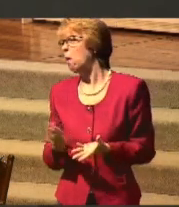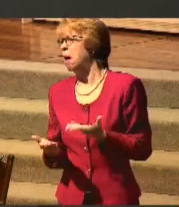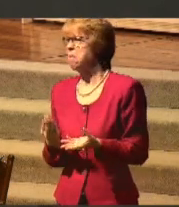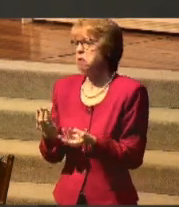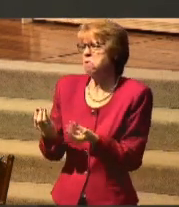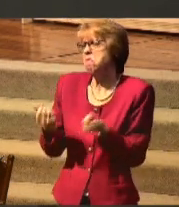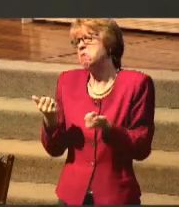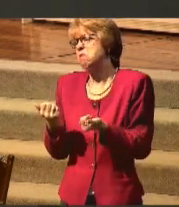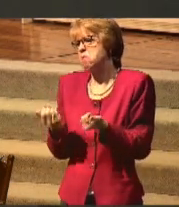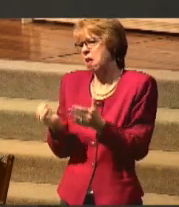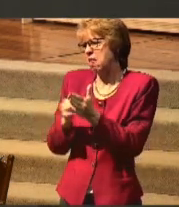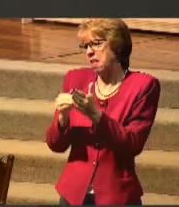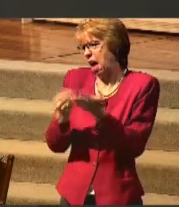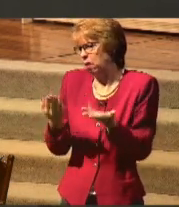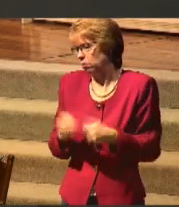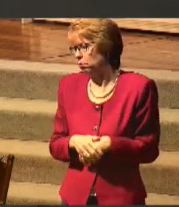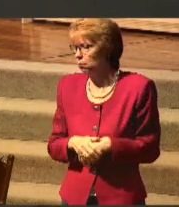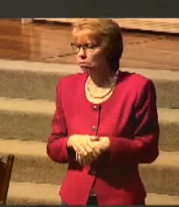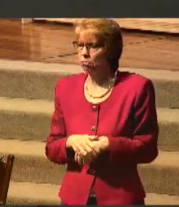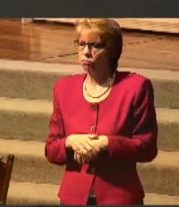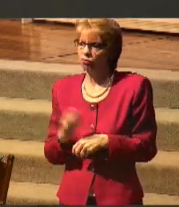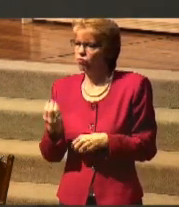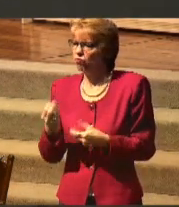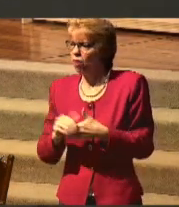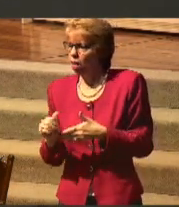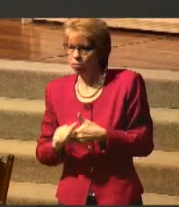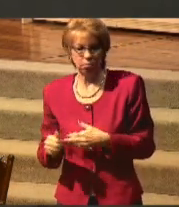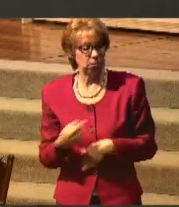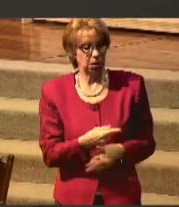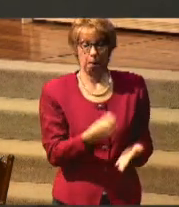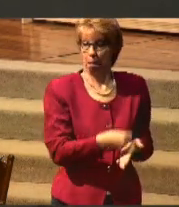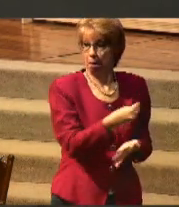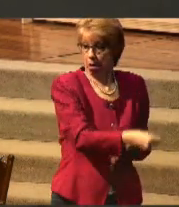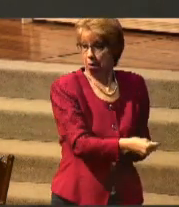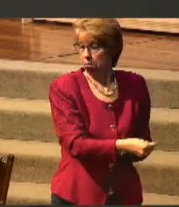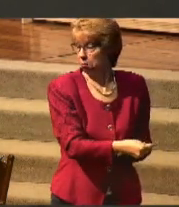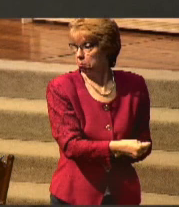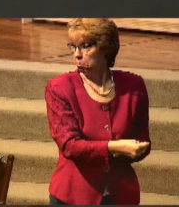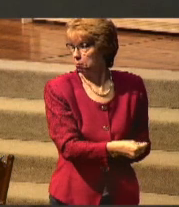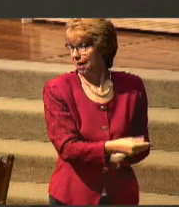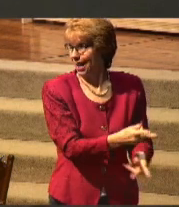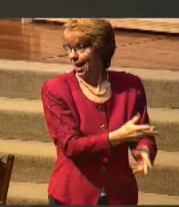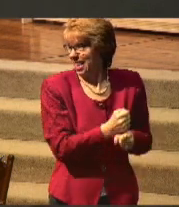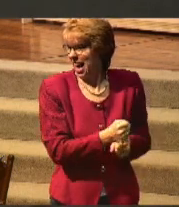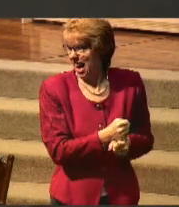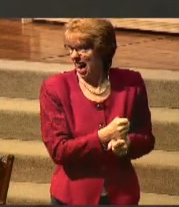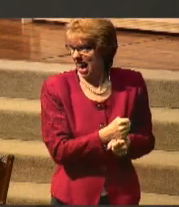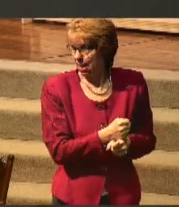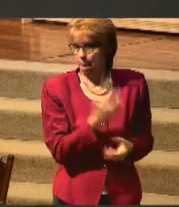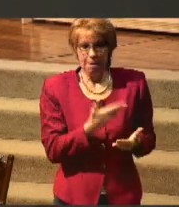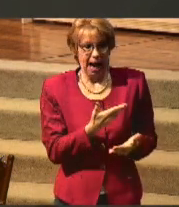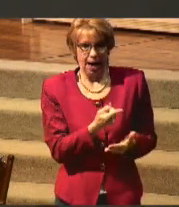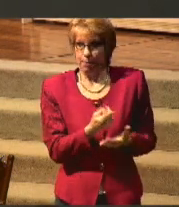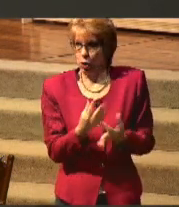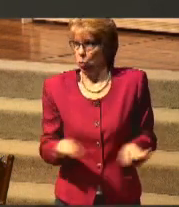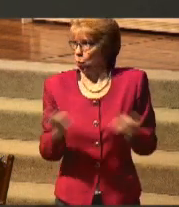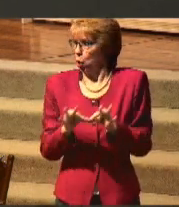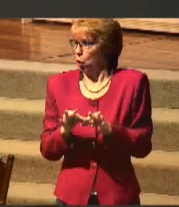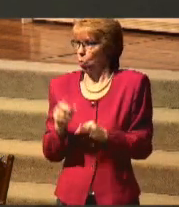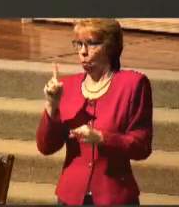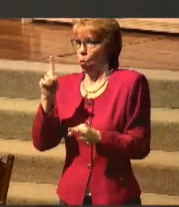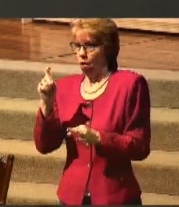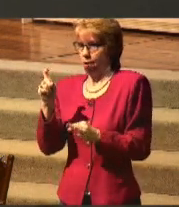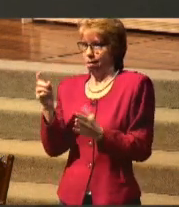dollars in our day and time to buy that field, to get something worth $100,000, what a great